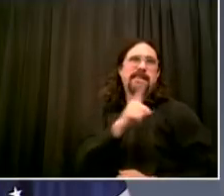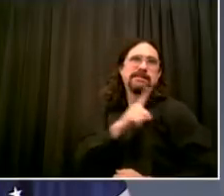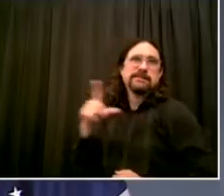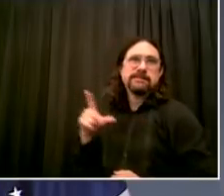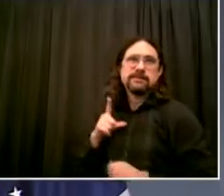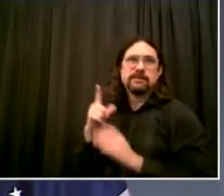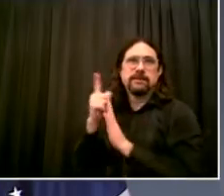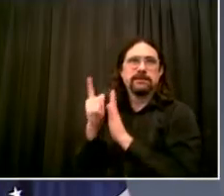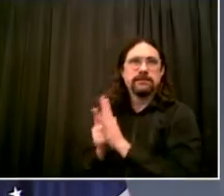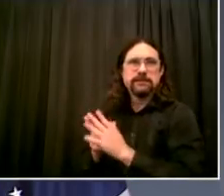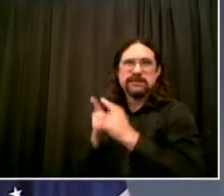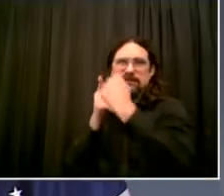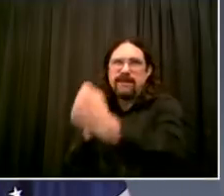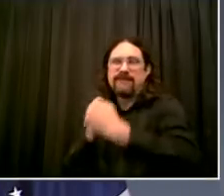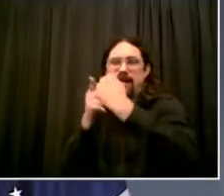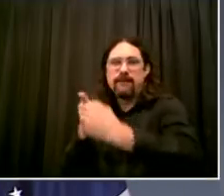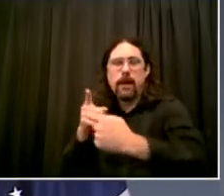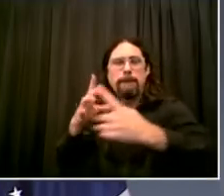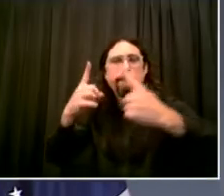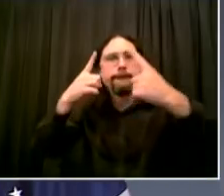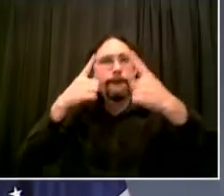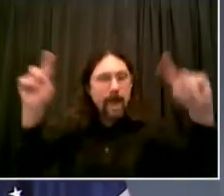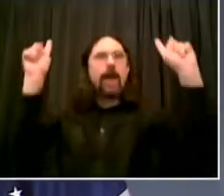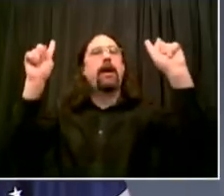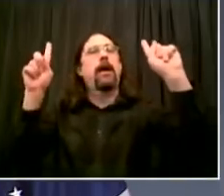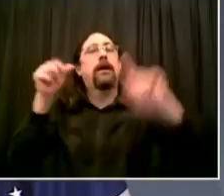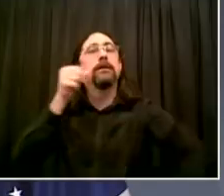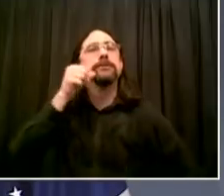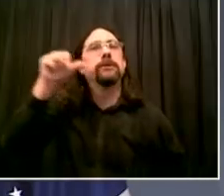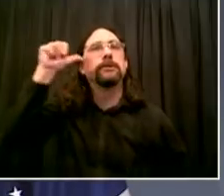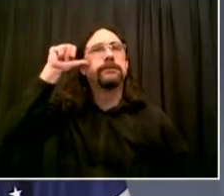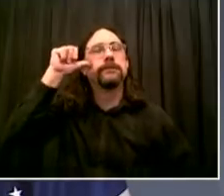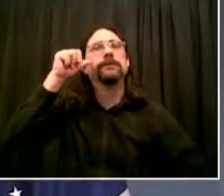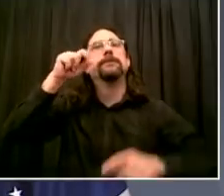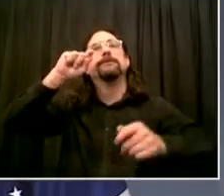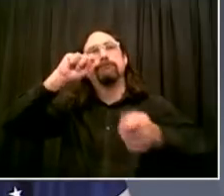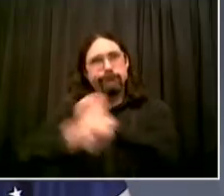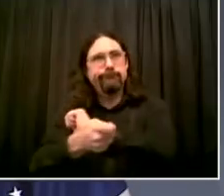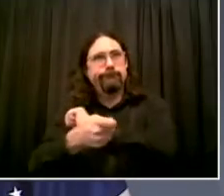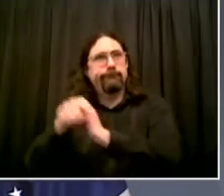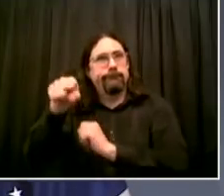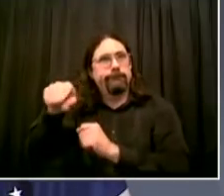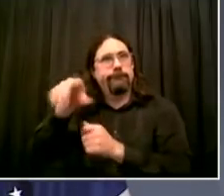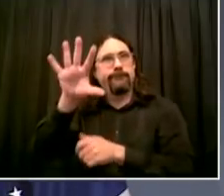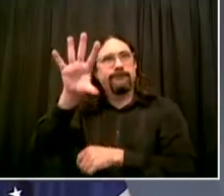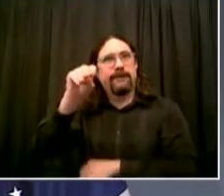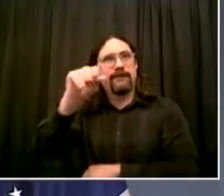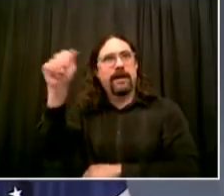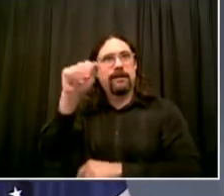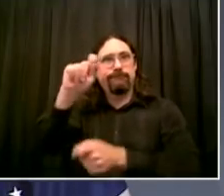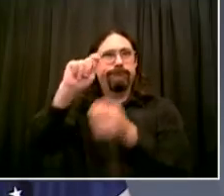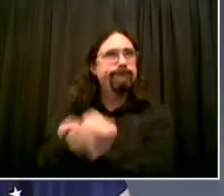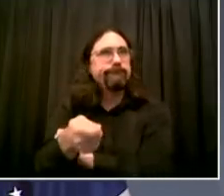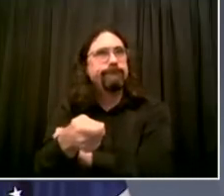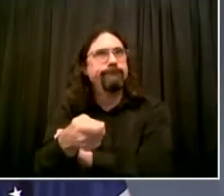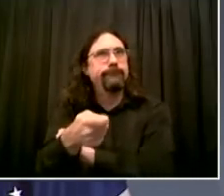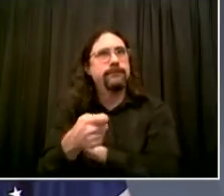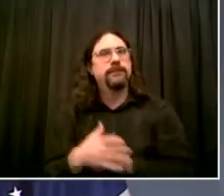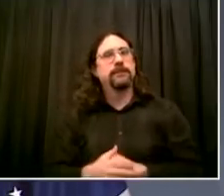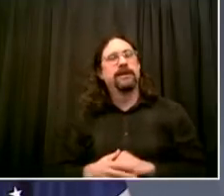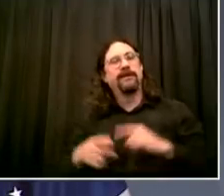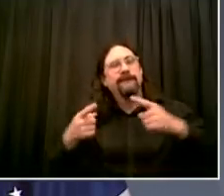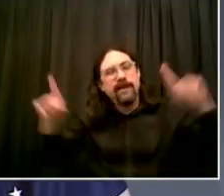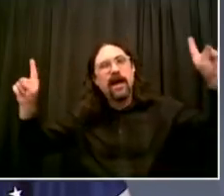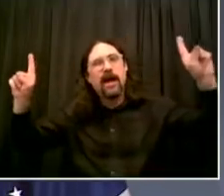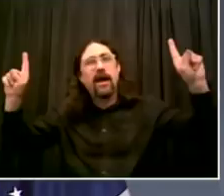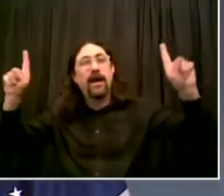change everything. Because now there will be the ability to have the openness, the transparency, the ability to see what's really going on that I think